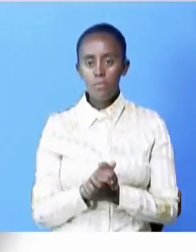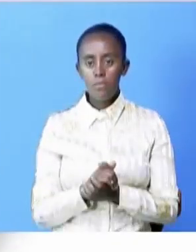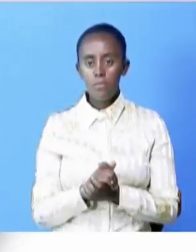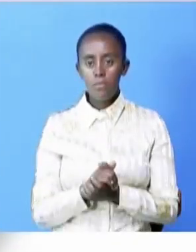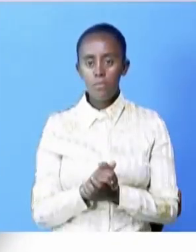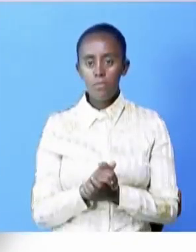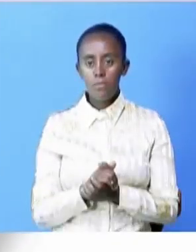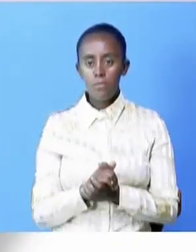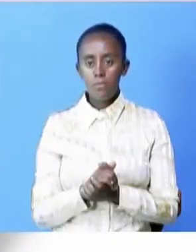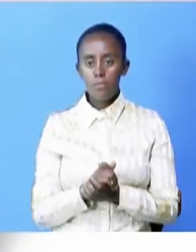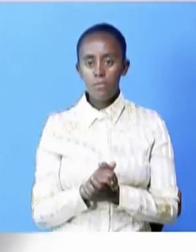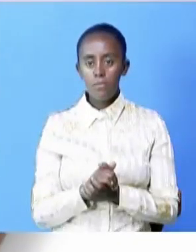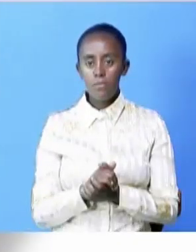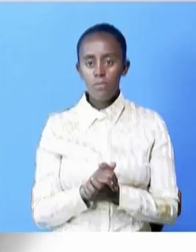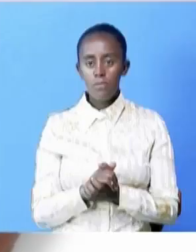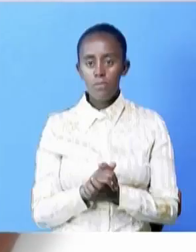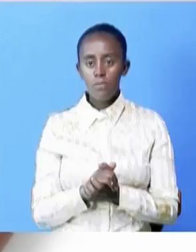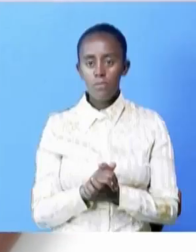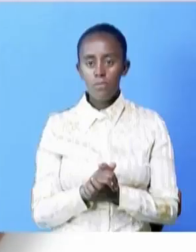Christmas.